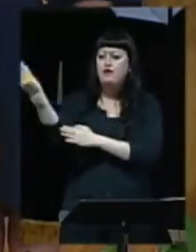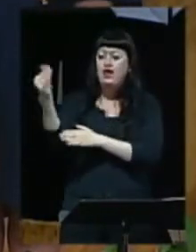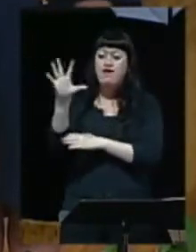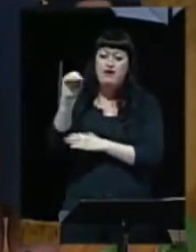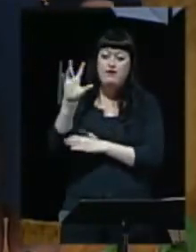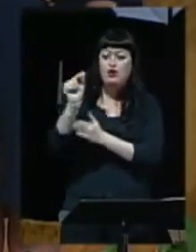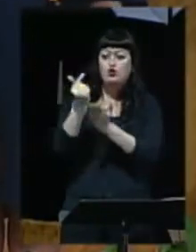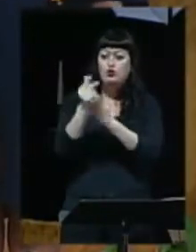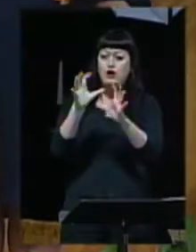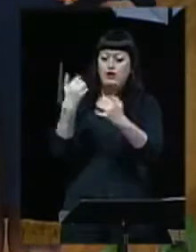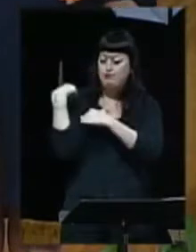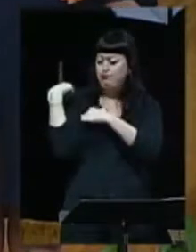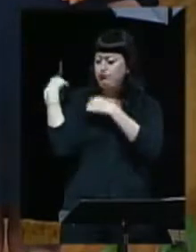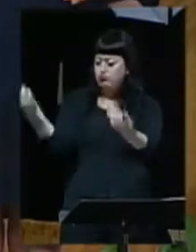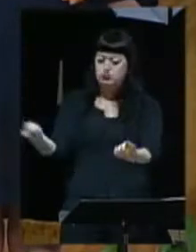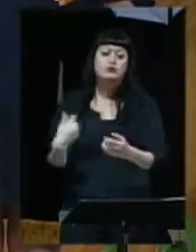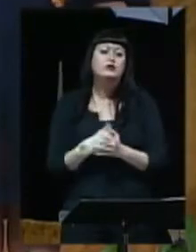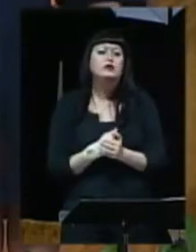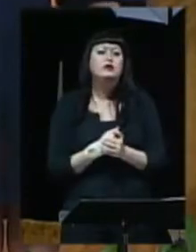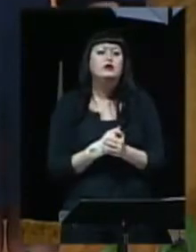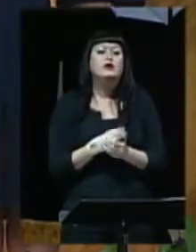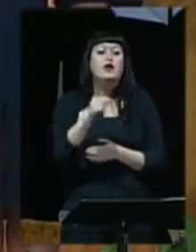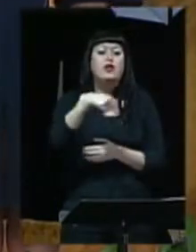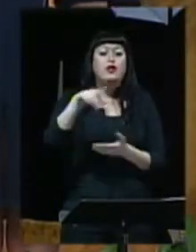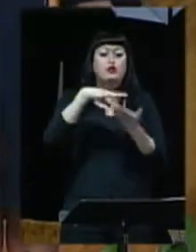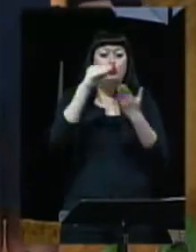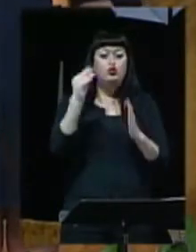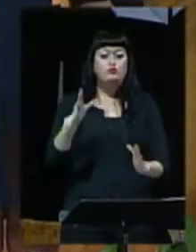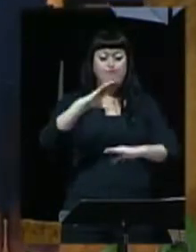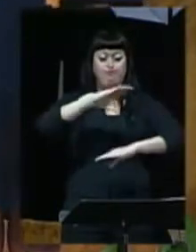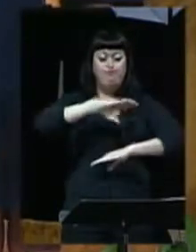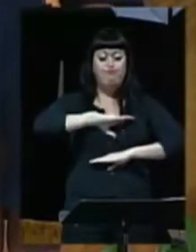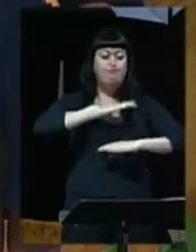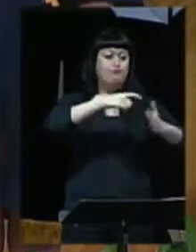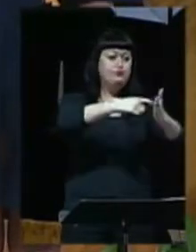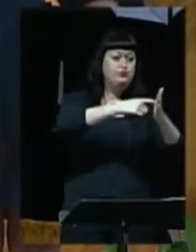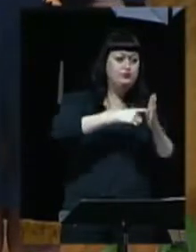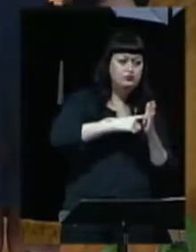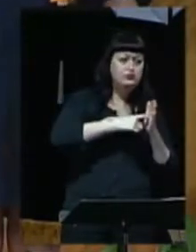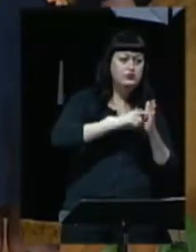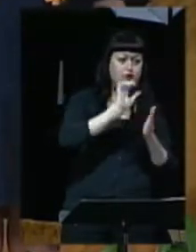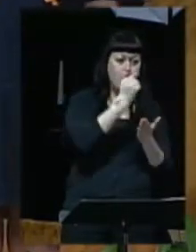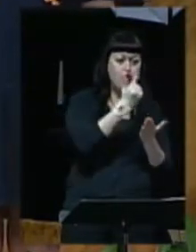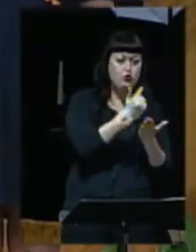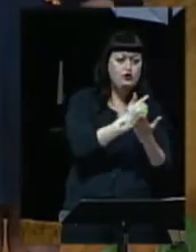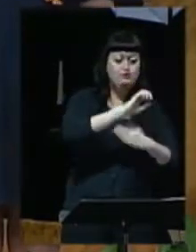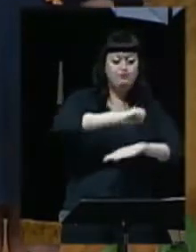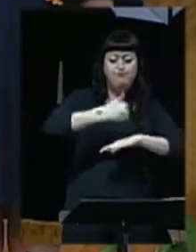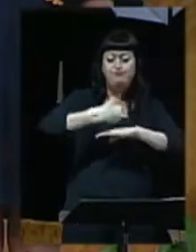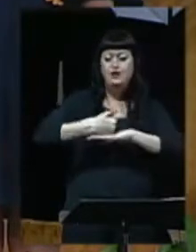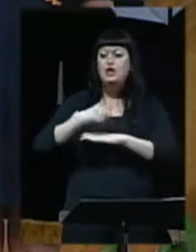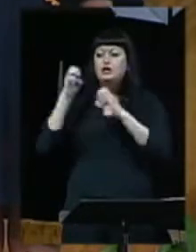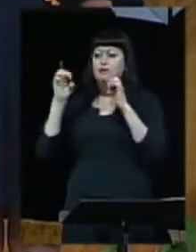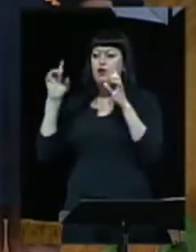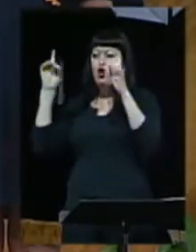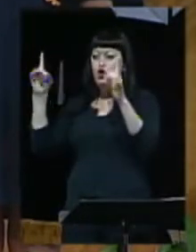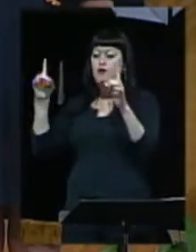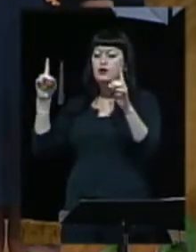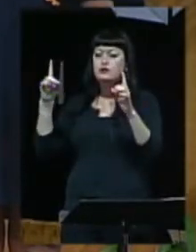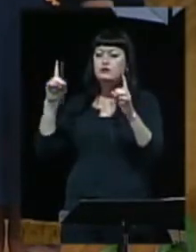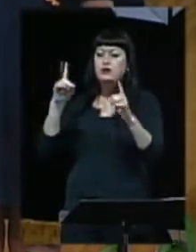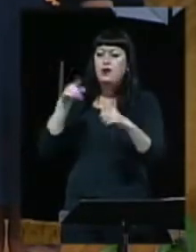graduating class from North High School. These students have met all the requirements for graduation as set forth by the Department of Public